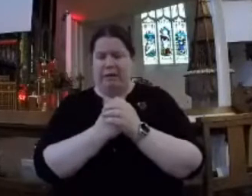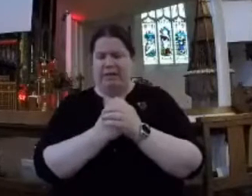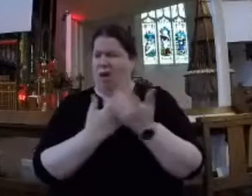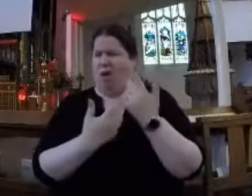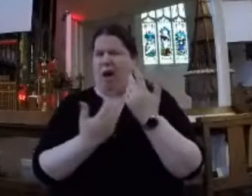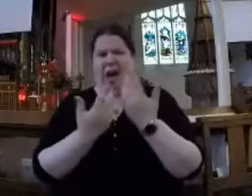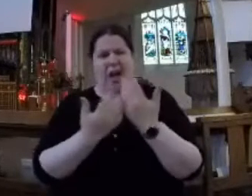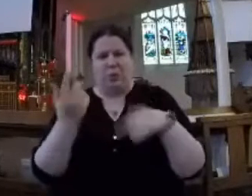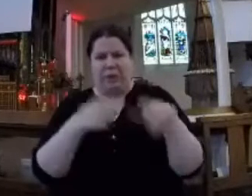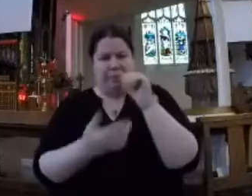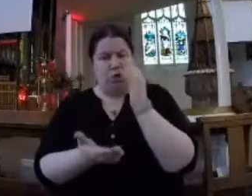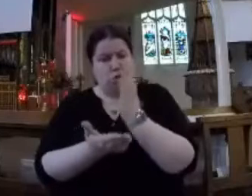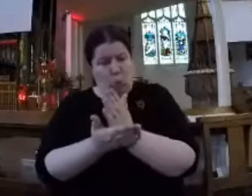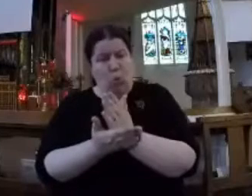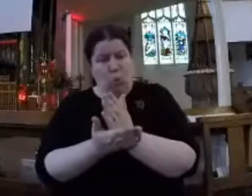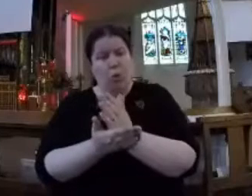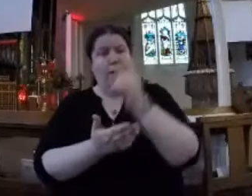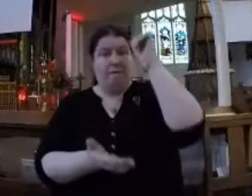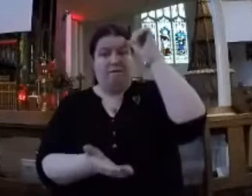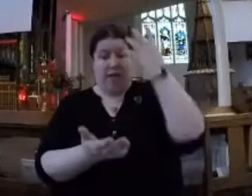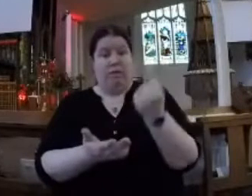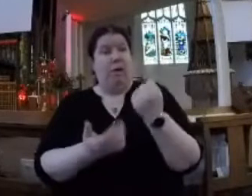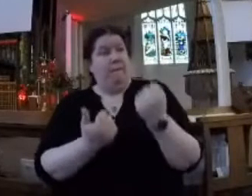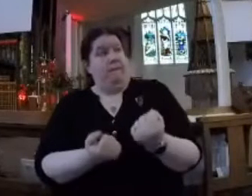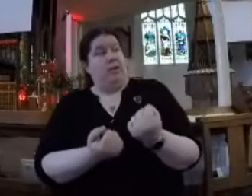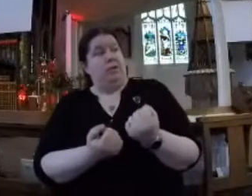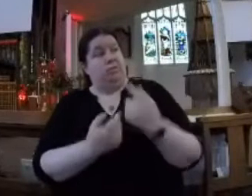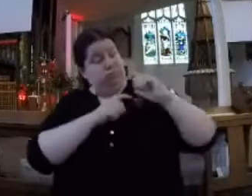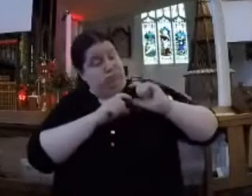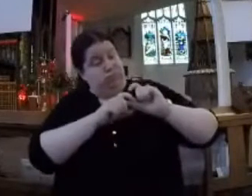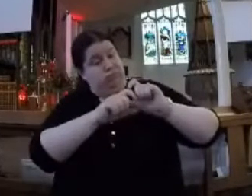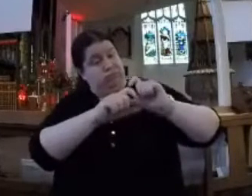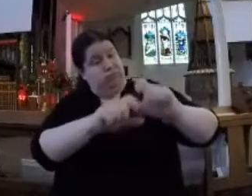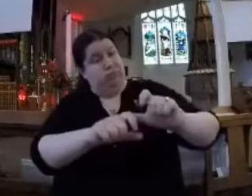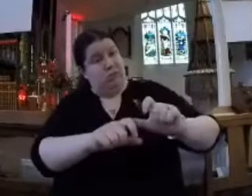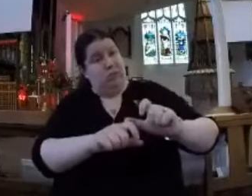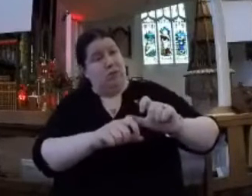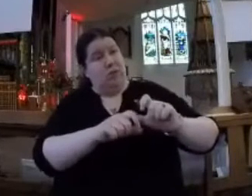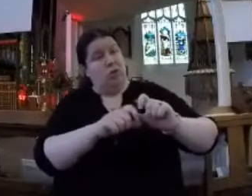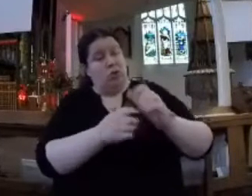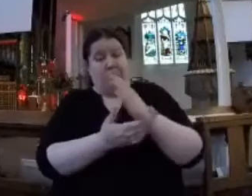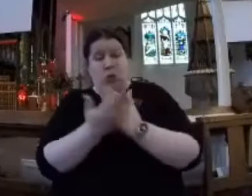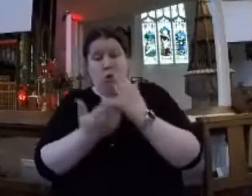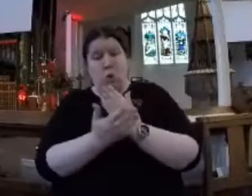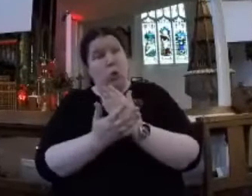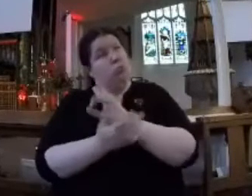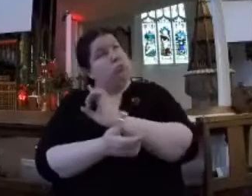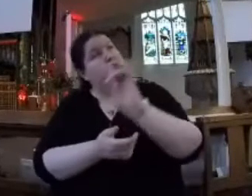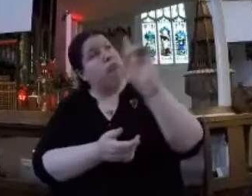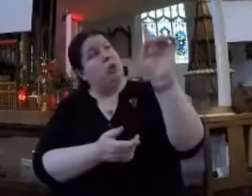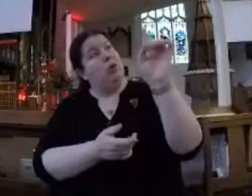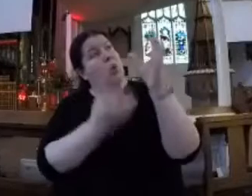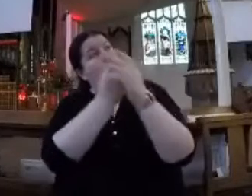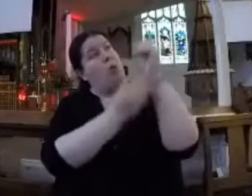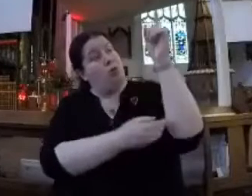sure that our faith will stand the test of time so that we'll be the ones remaining in God forever? How do